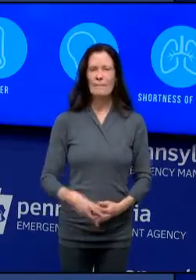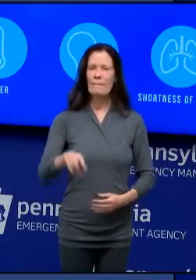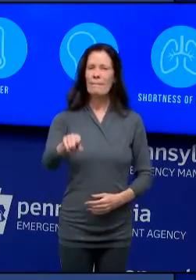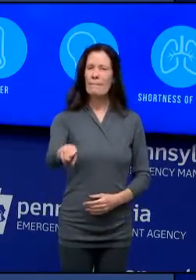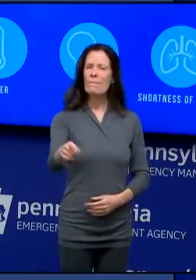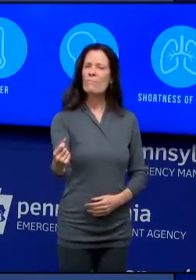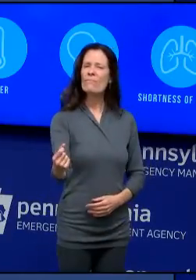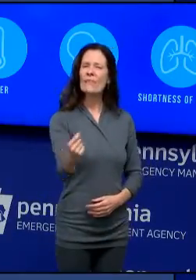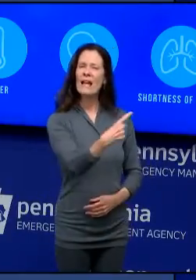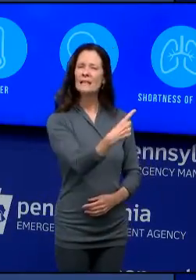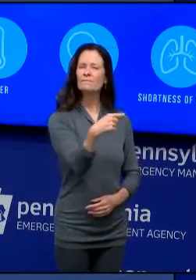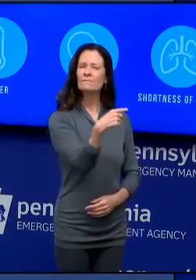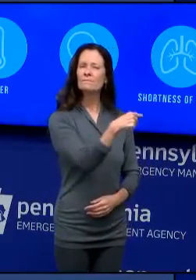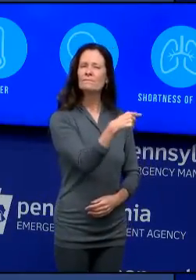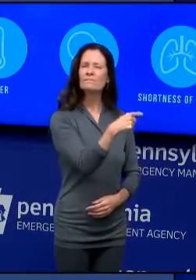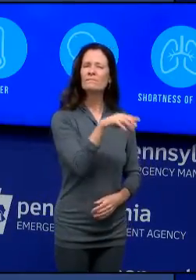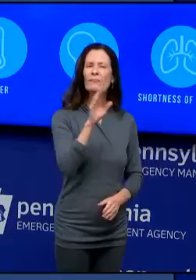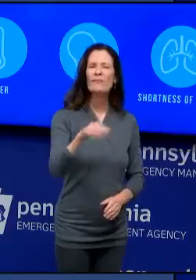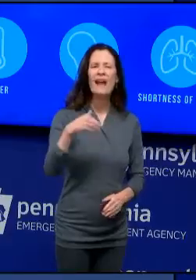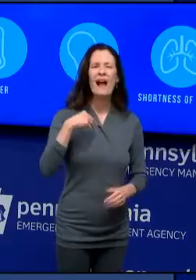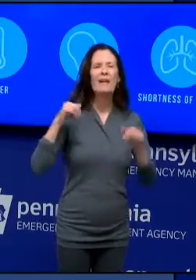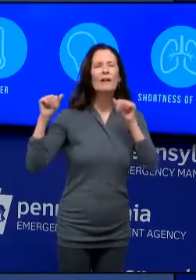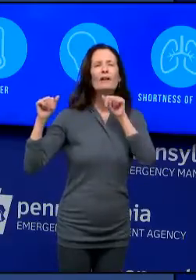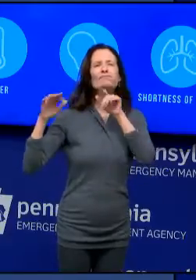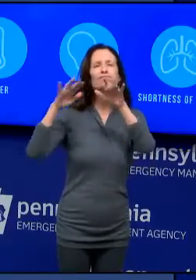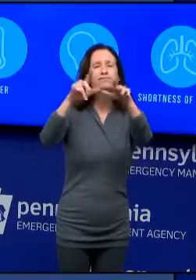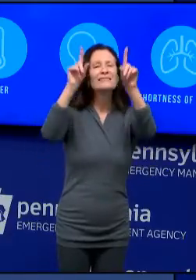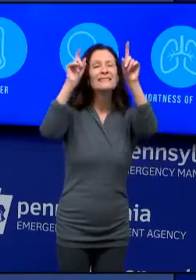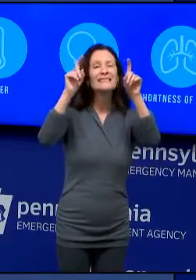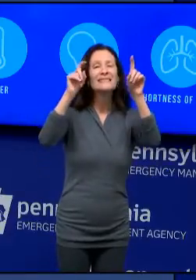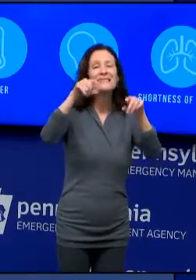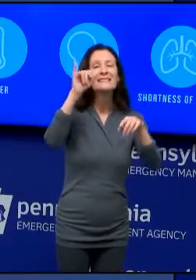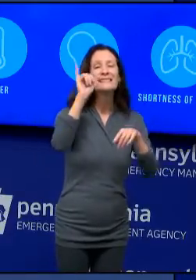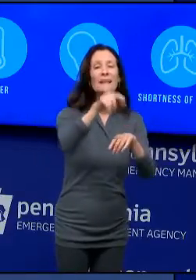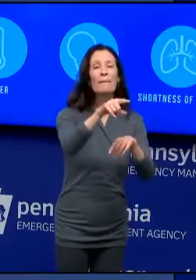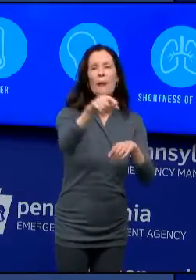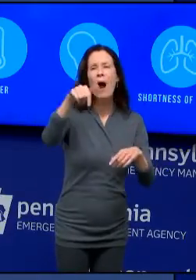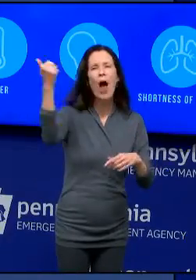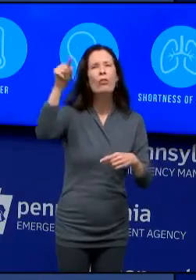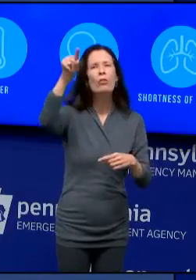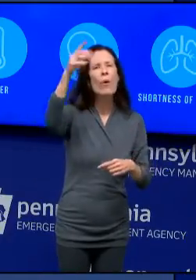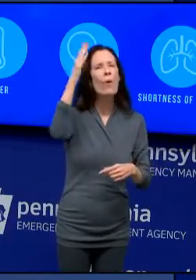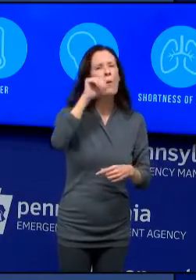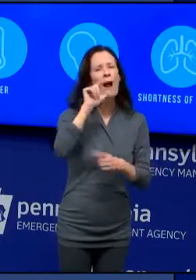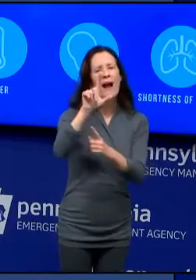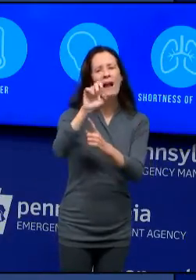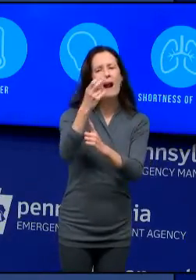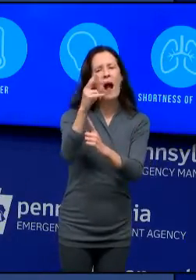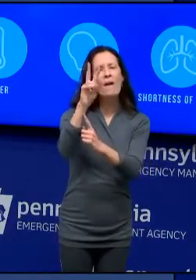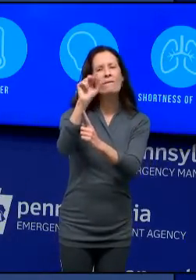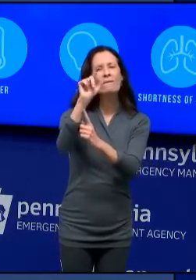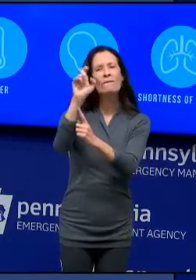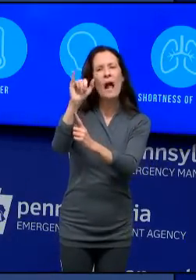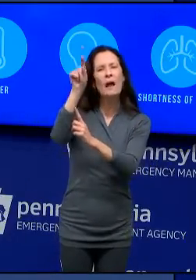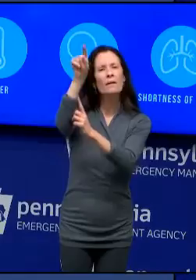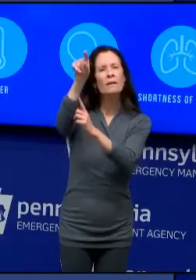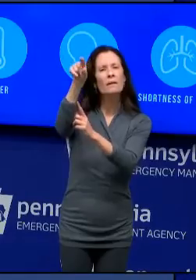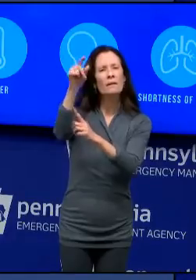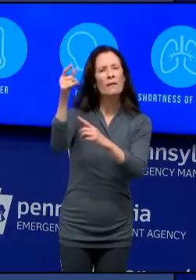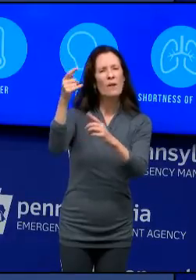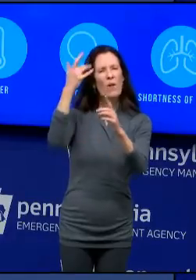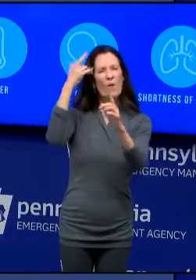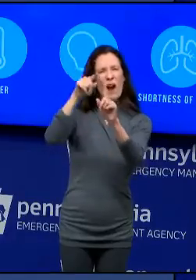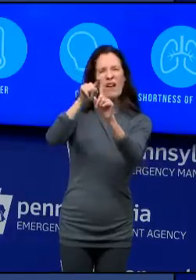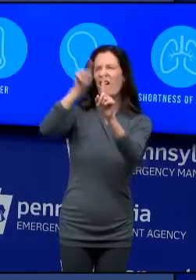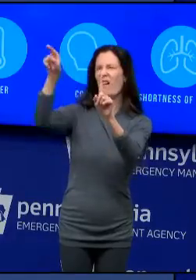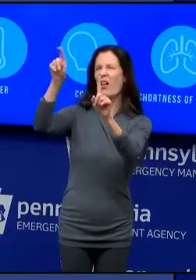testing site at the Mohegan Sun Arena parking lot because of easy access going in and out and easy access from